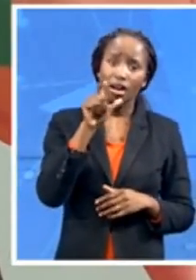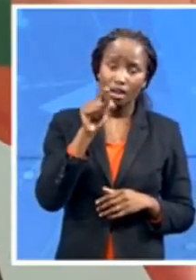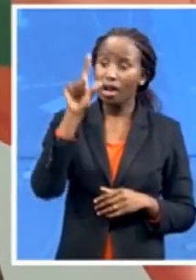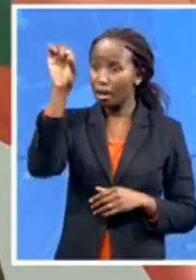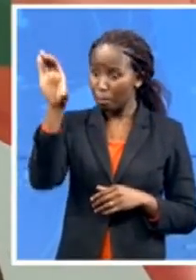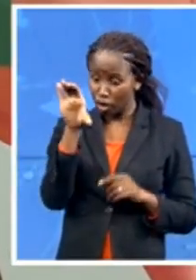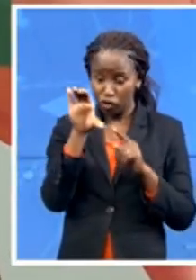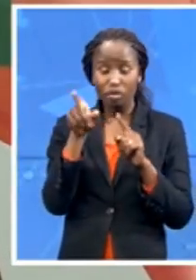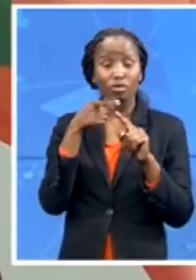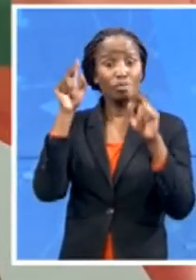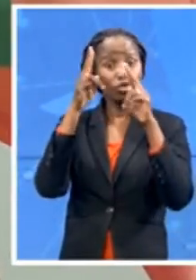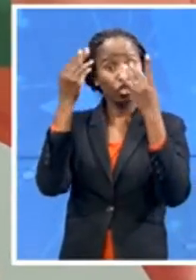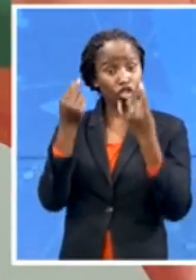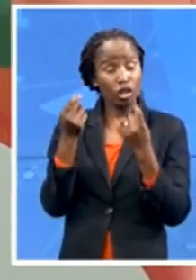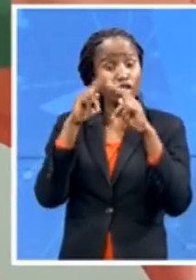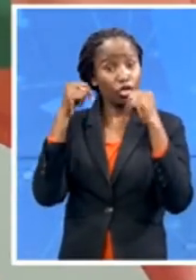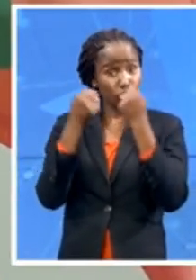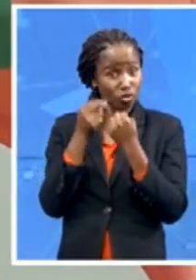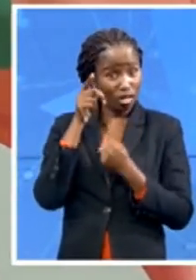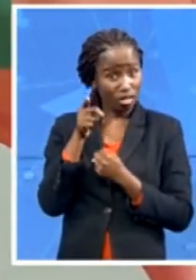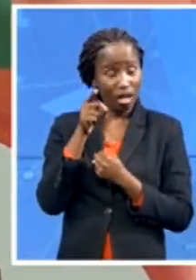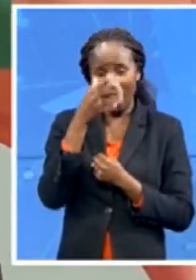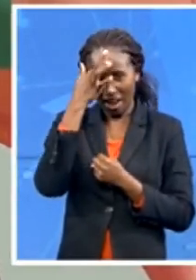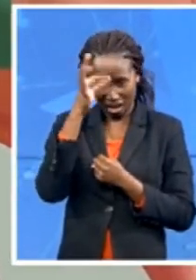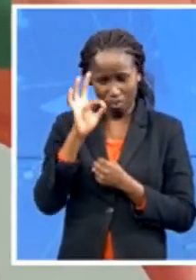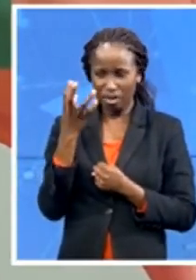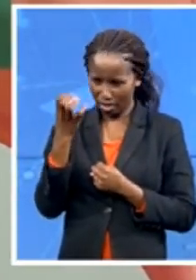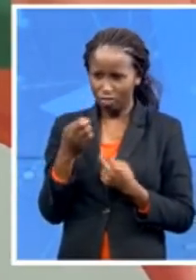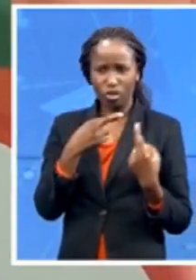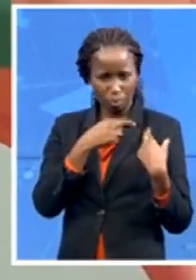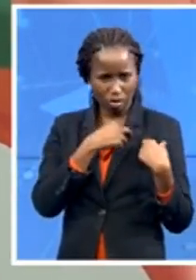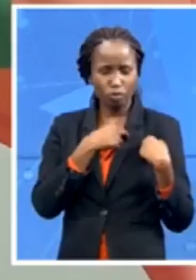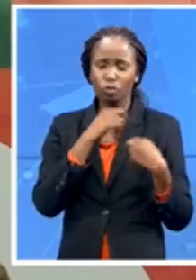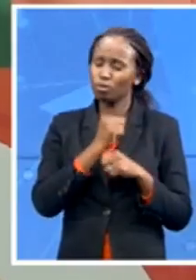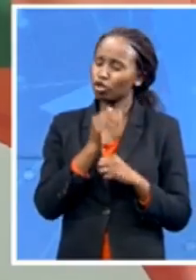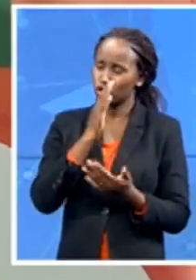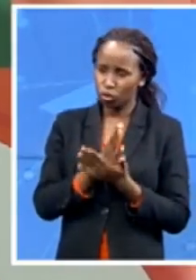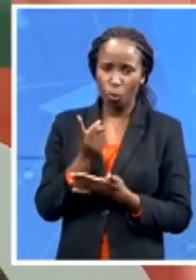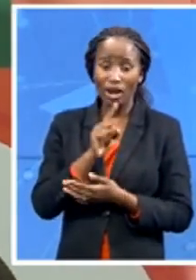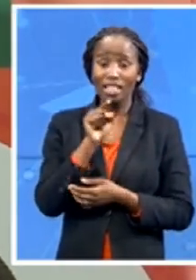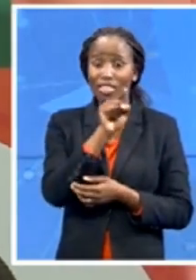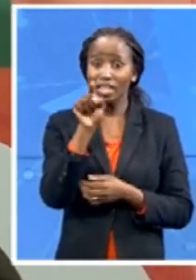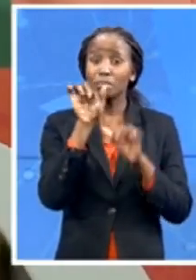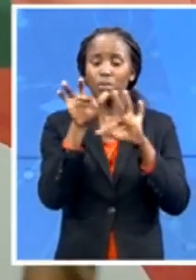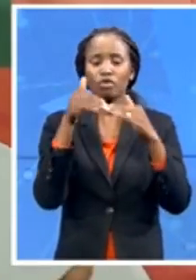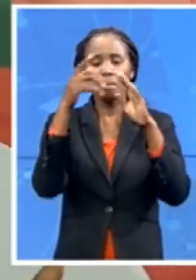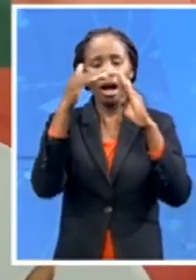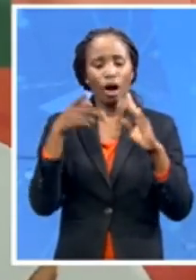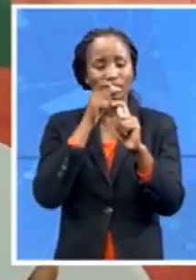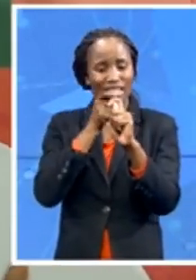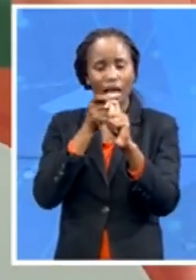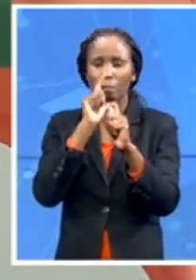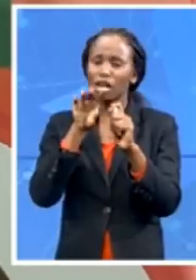I government in a responsibility to make sure ba ababantu baya kutwa gulemi kuku ba teba kelwe izindu as it is